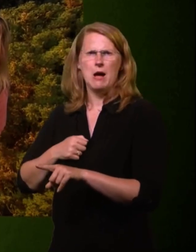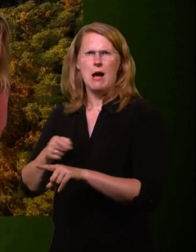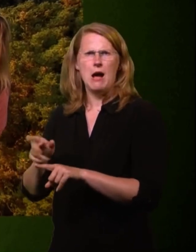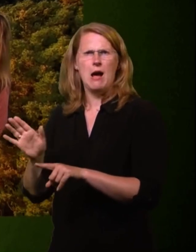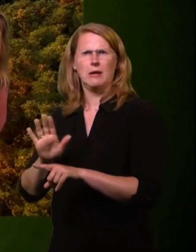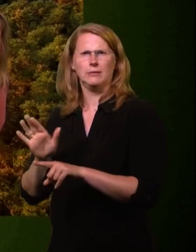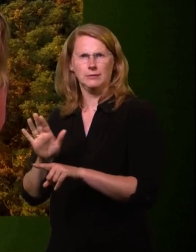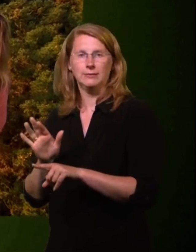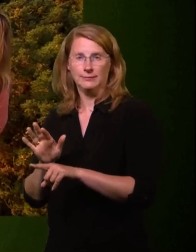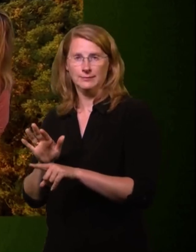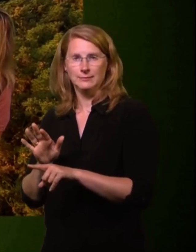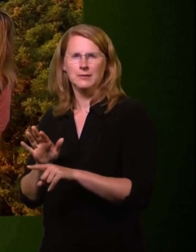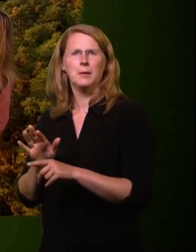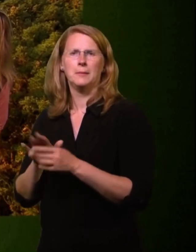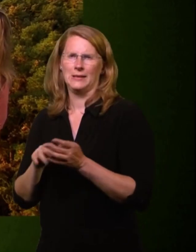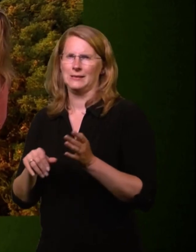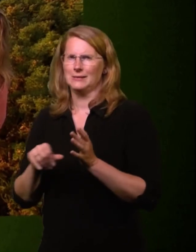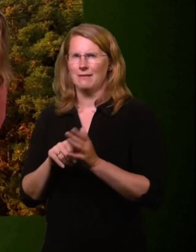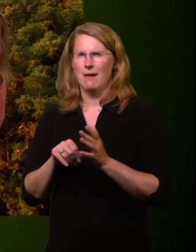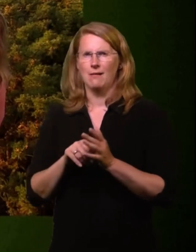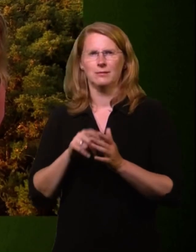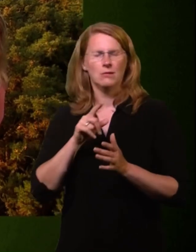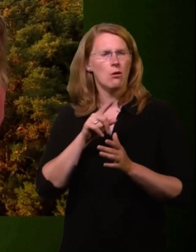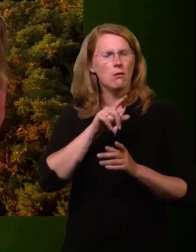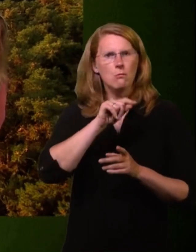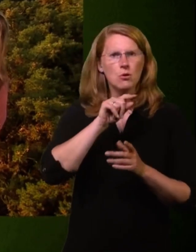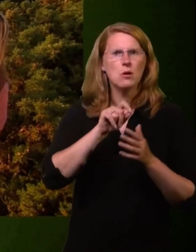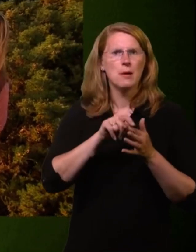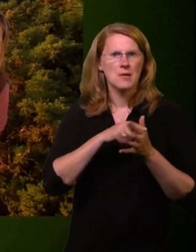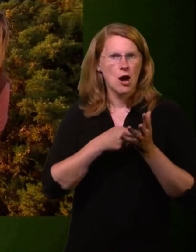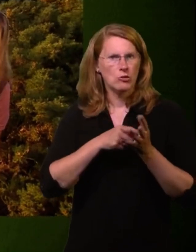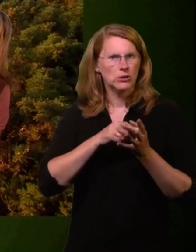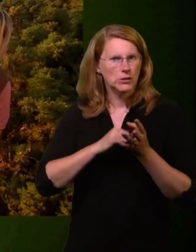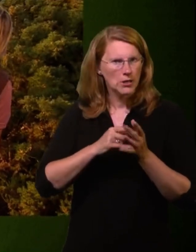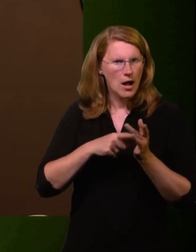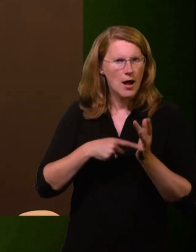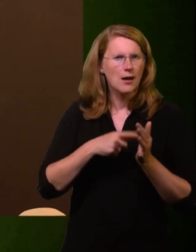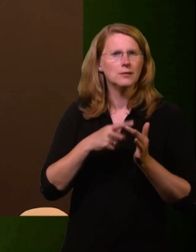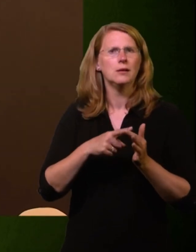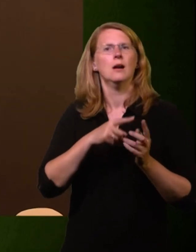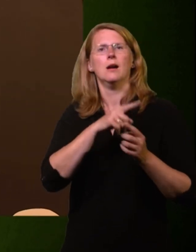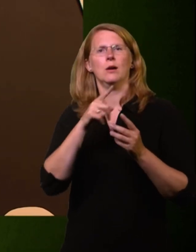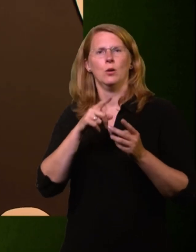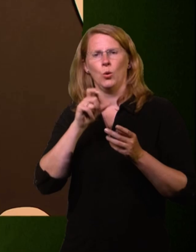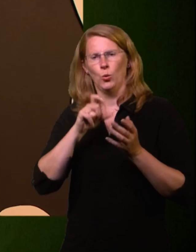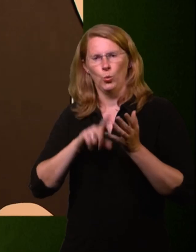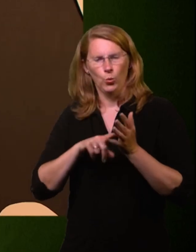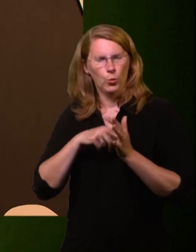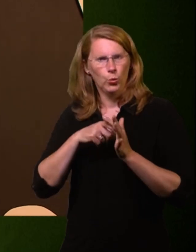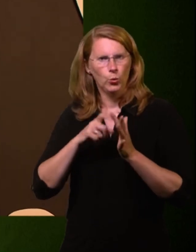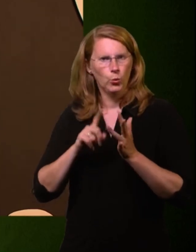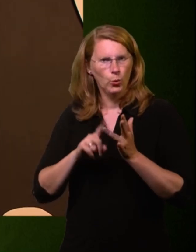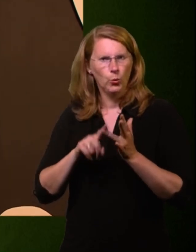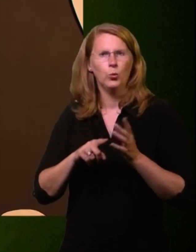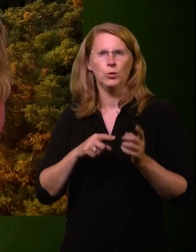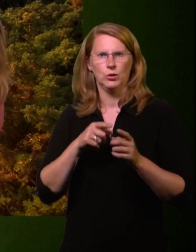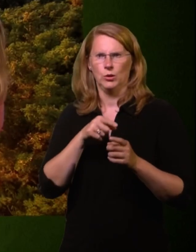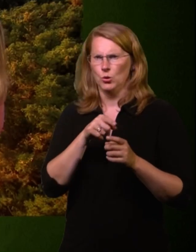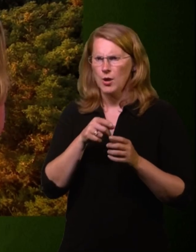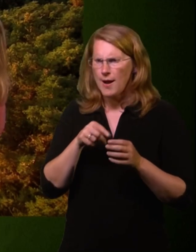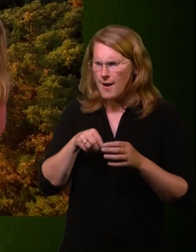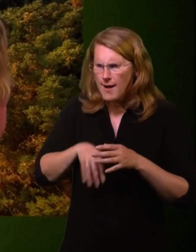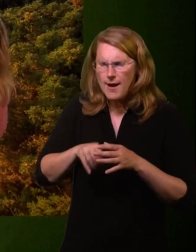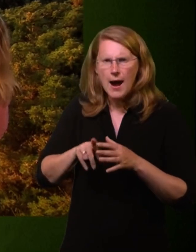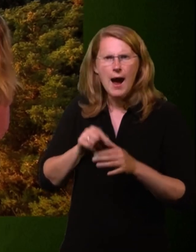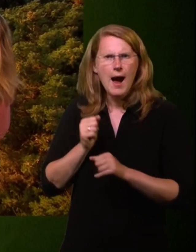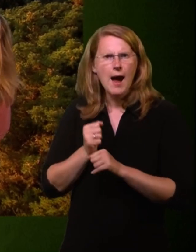for the parasite, the cuckoo, to produce an egg which is exactly the same as yours, because it's got this little distinctive marking. And that, if